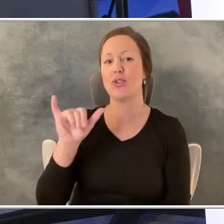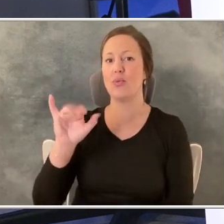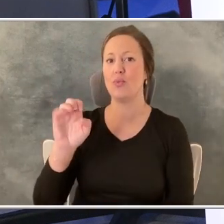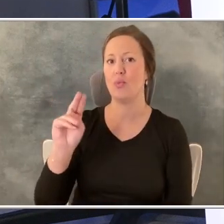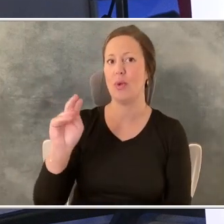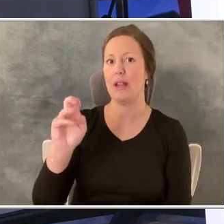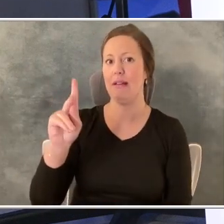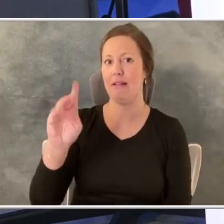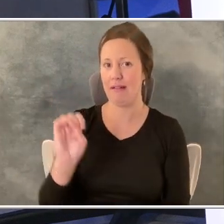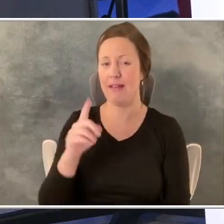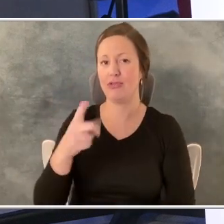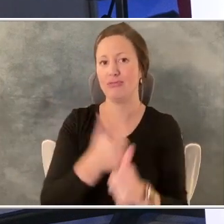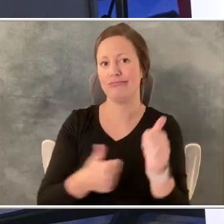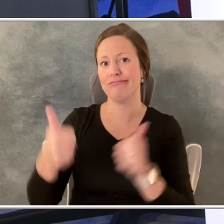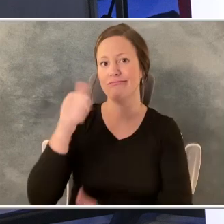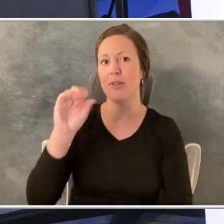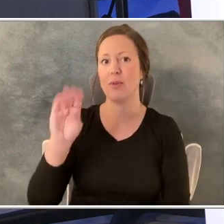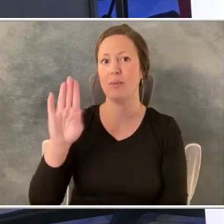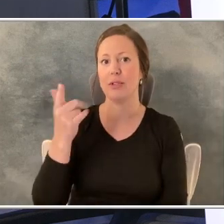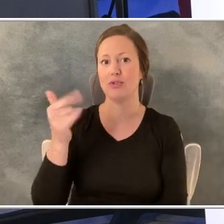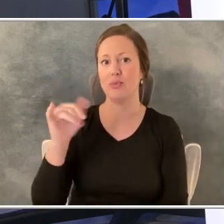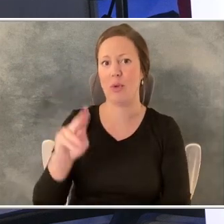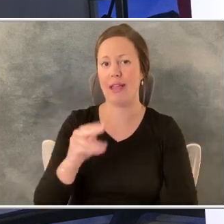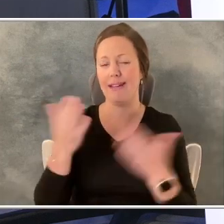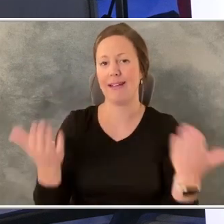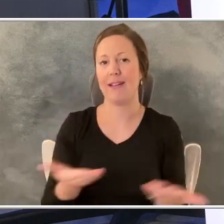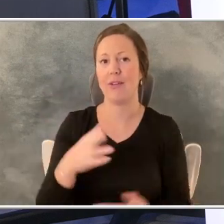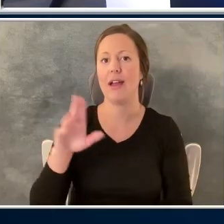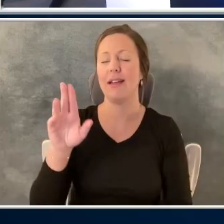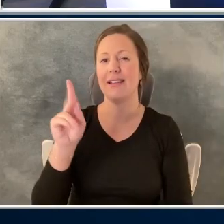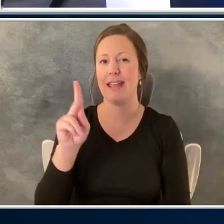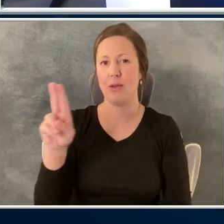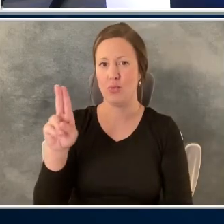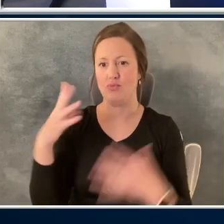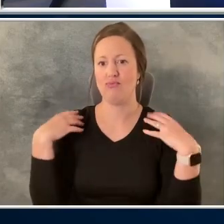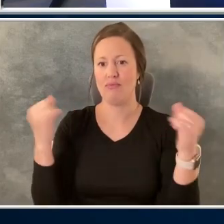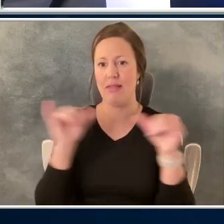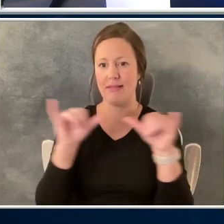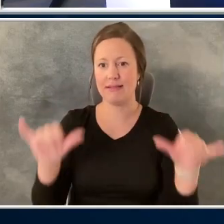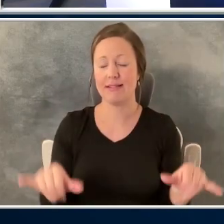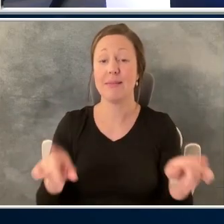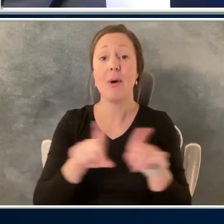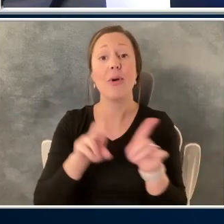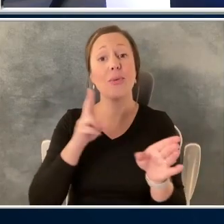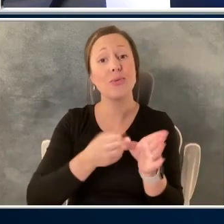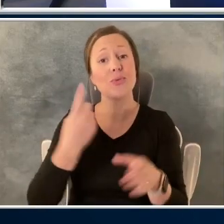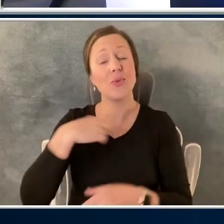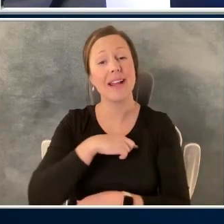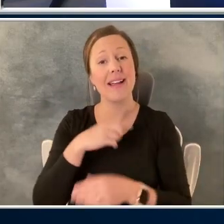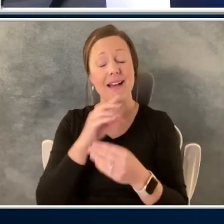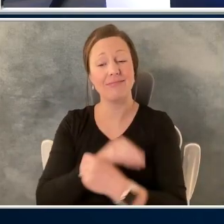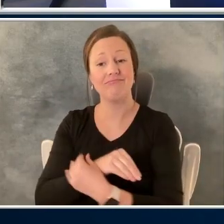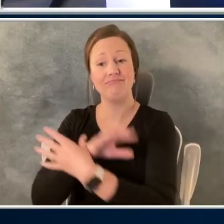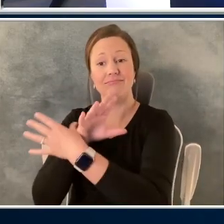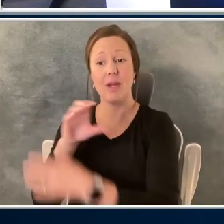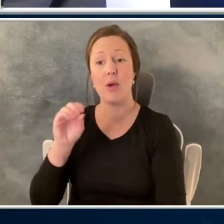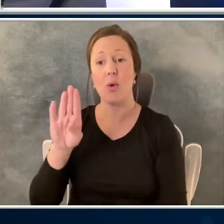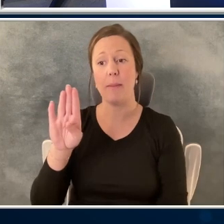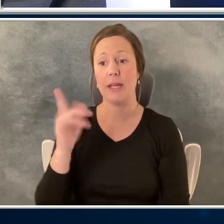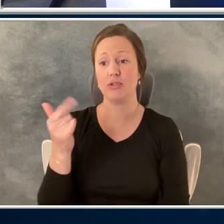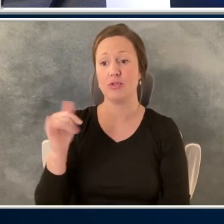and Gynecology here at the University of Kansas Health System. And joining us virtually is OBGYN Dr.